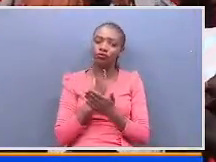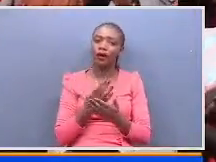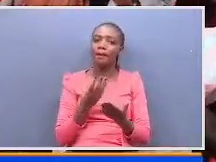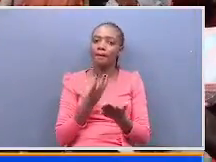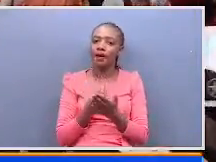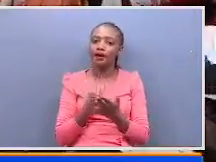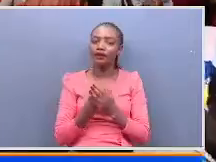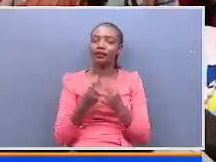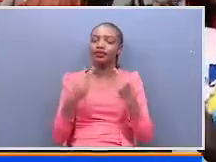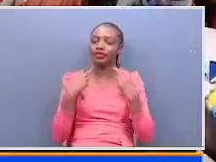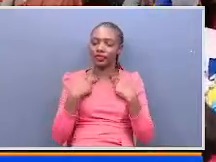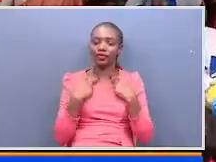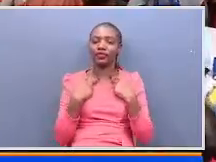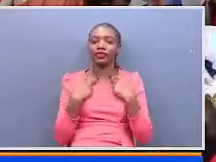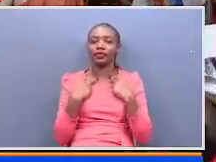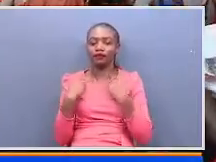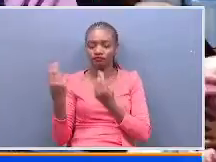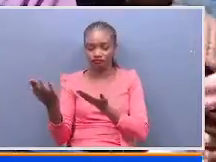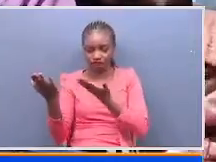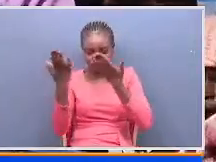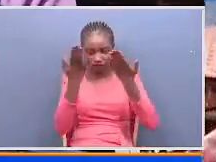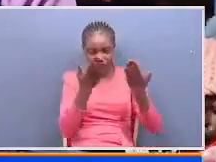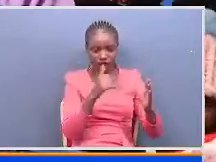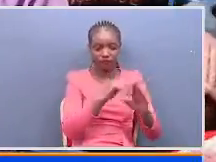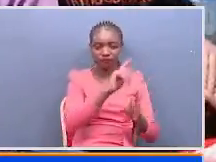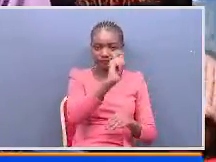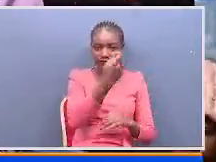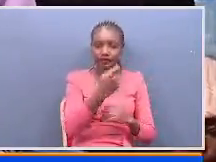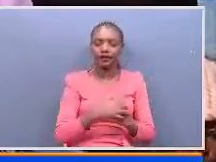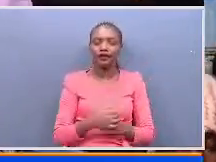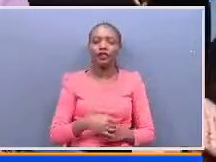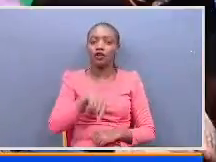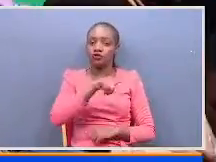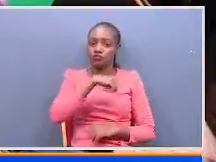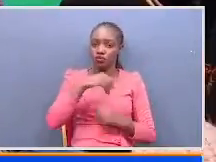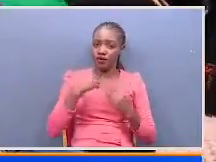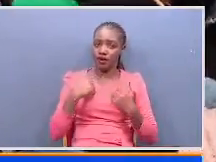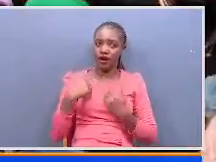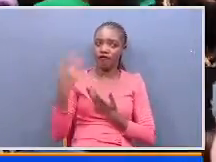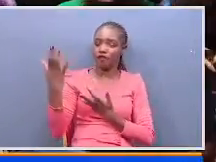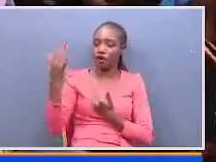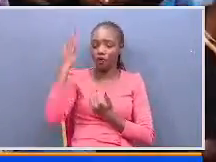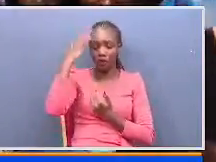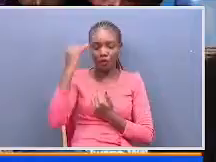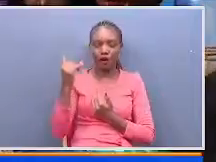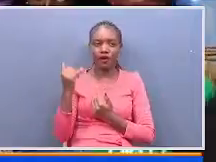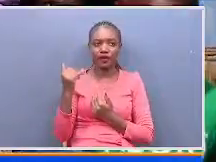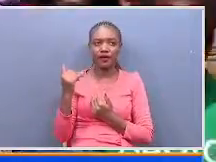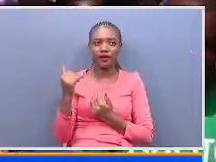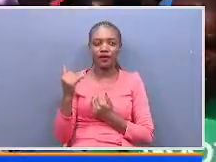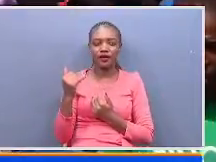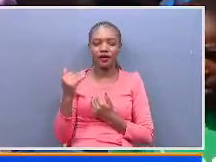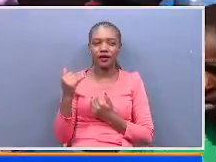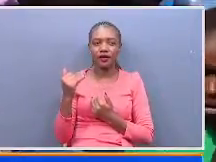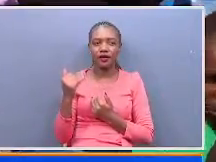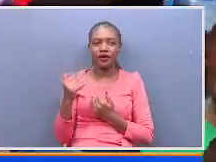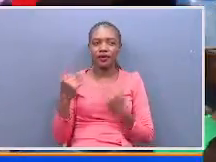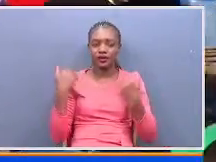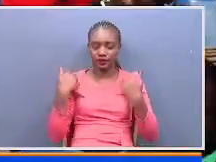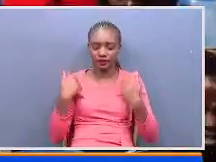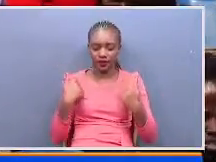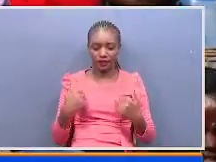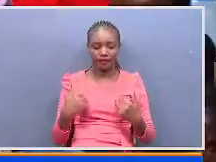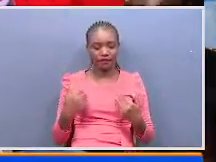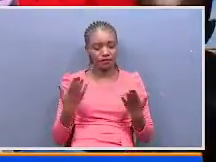accounts so as to boost the country's economy. Kuna tumaini kwa sababu kijana yenyu, watu wa Kangemi ako